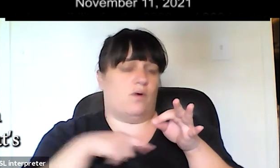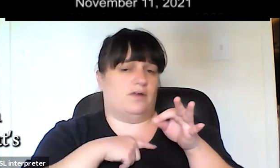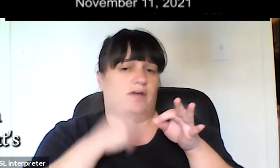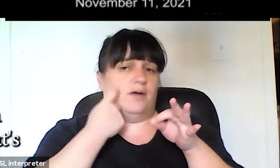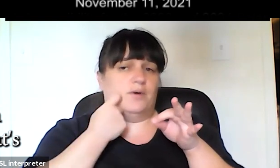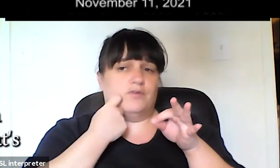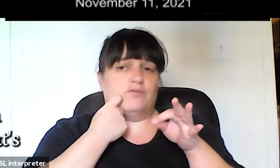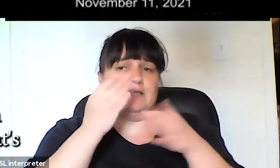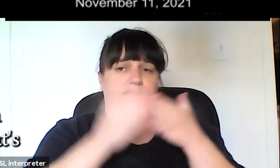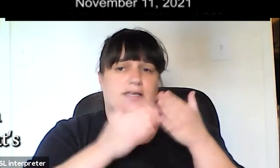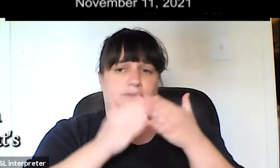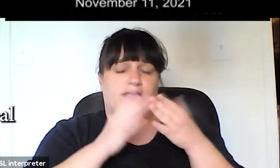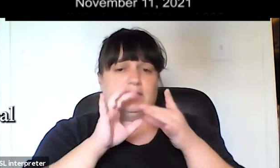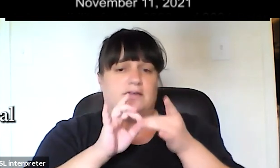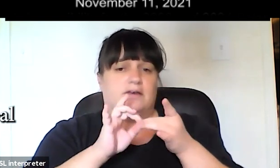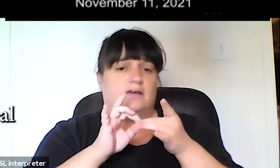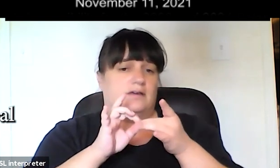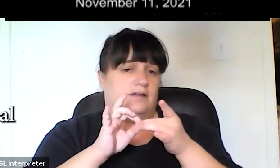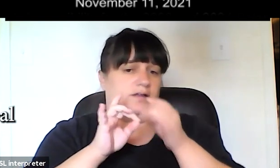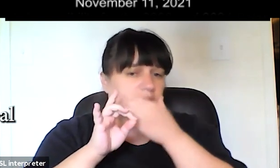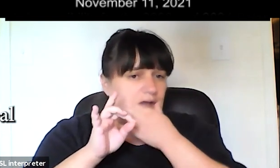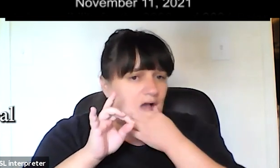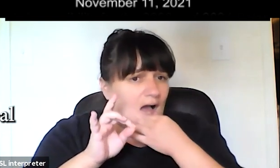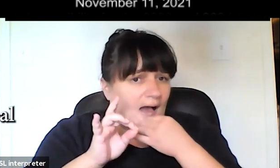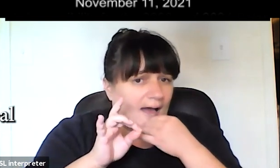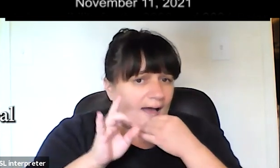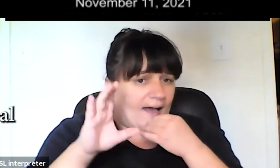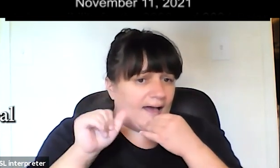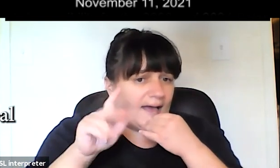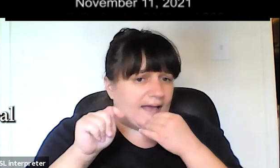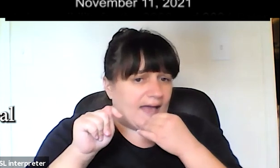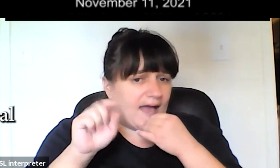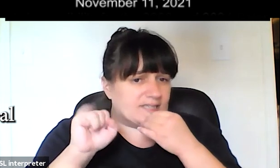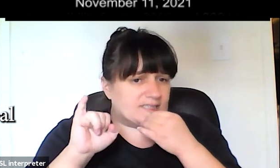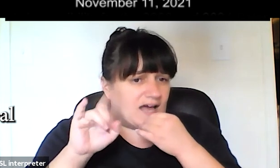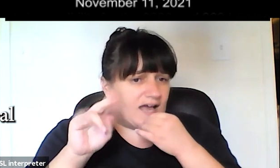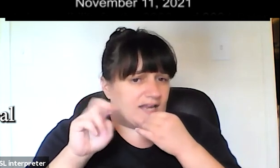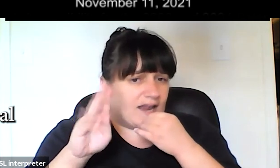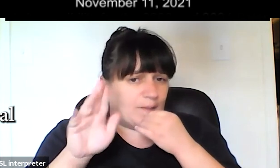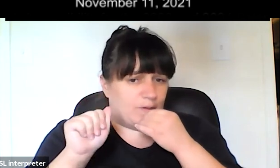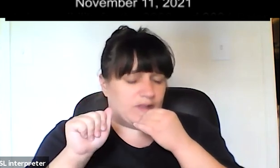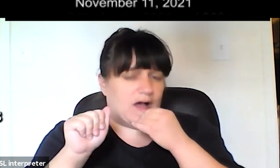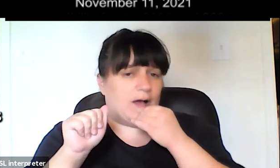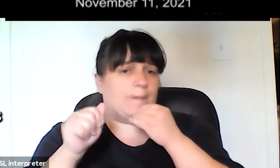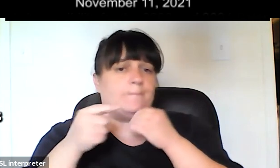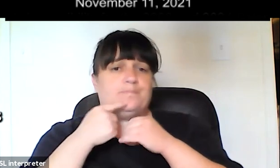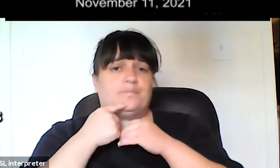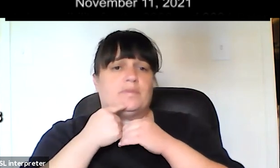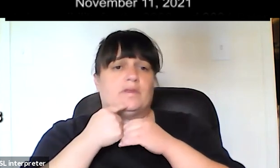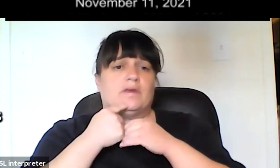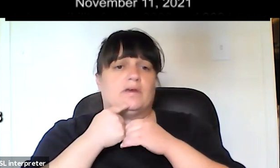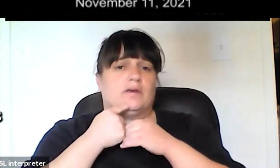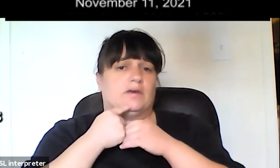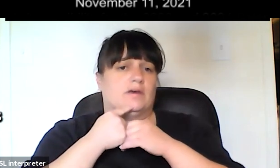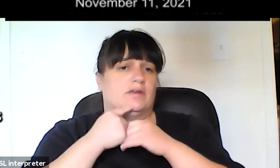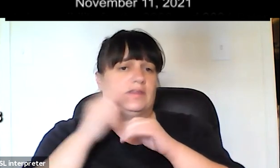recent pieces on the Cat's Eye Nebula. And this is how the verbal description reads. It says, the Cat's